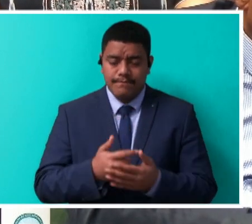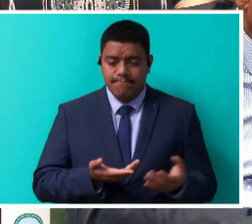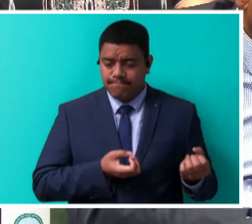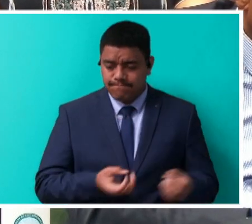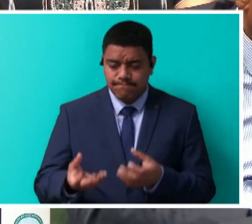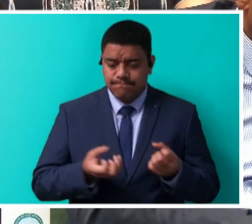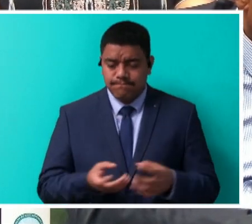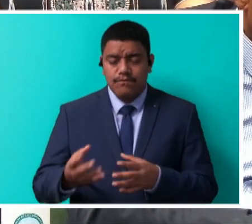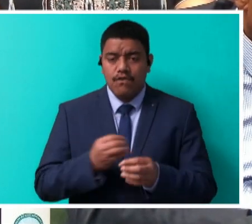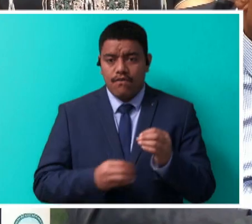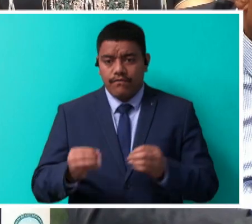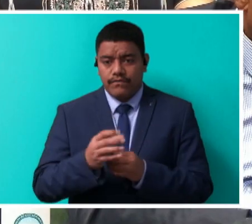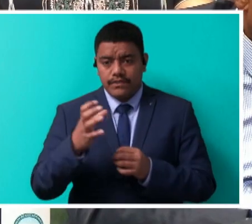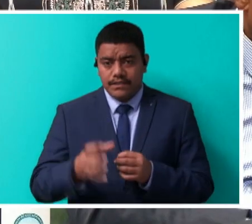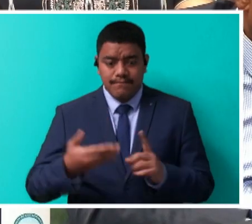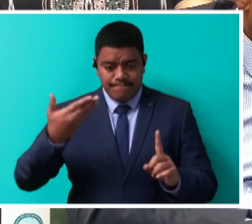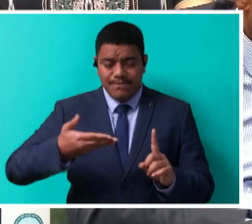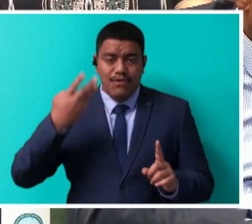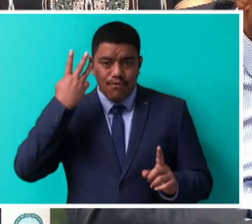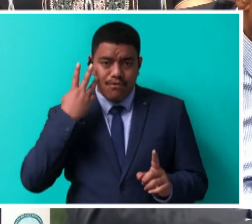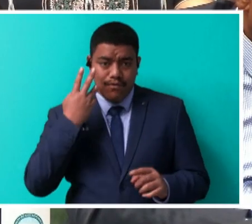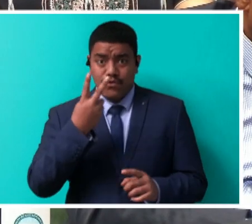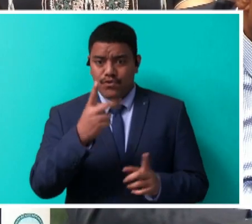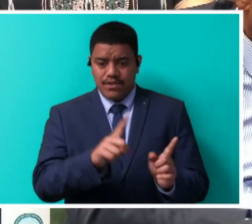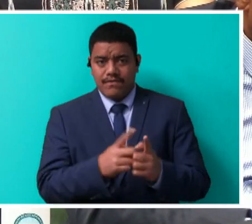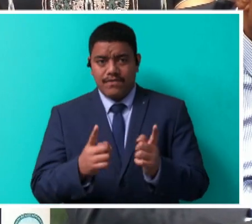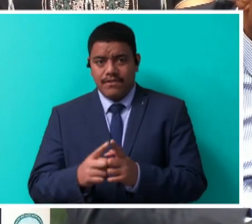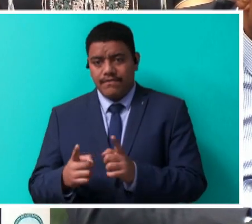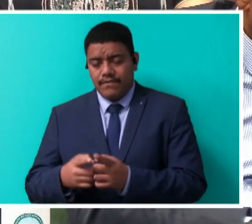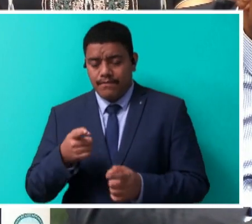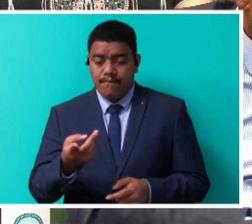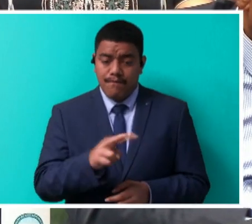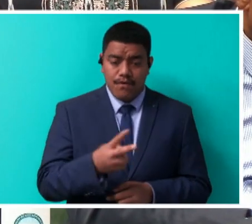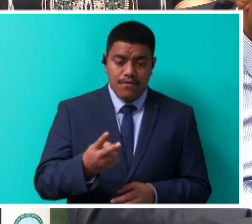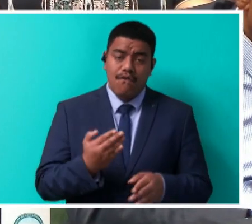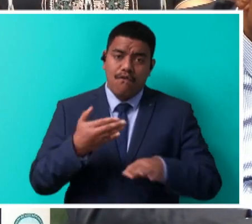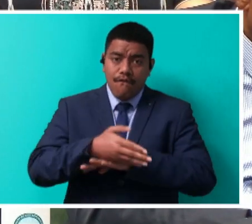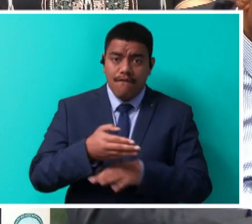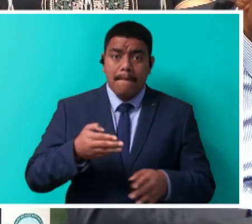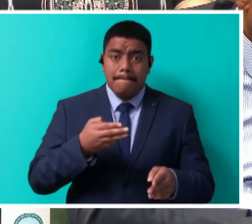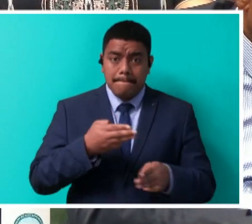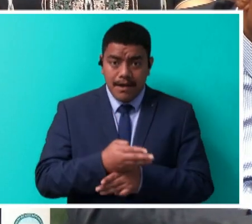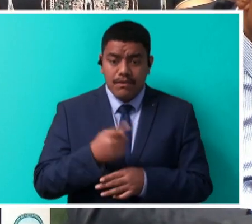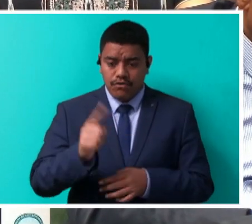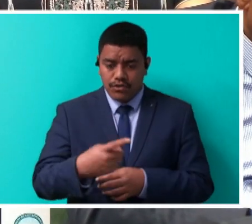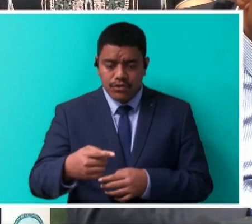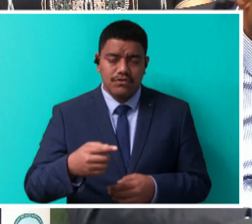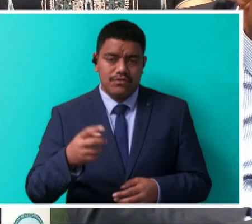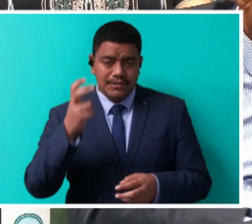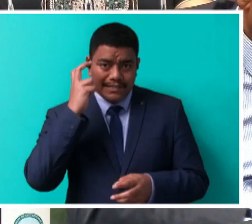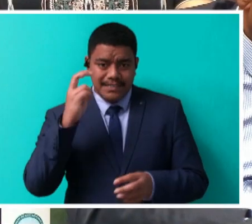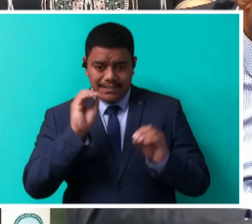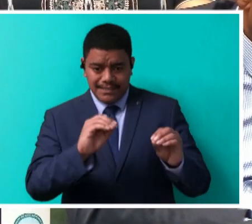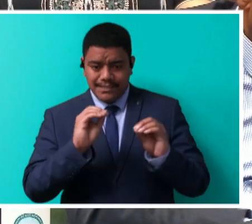Legal Officer Patricia Mateka on 2 different occasions, both over a month, to deliver extended continuing legal education